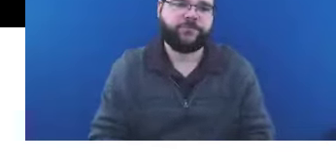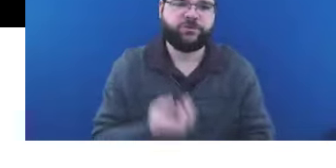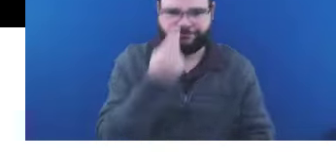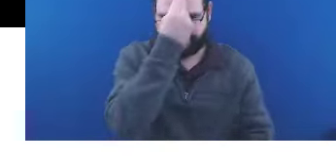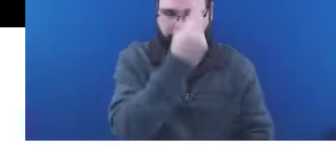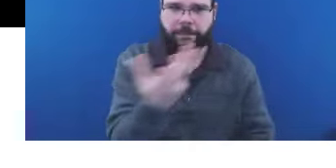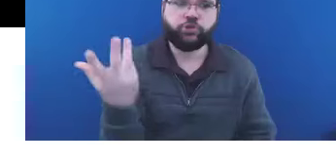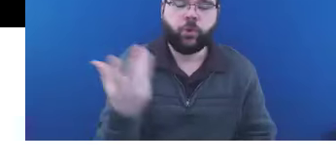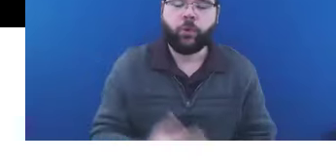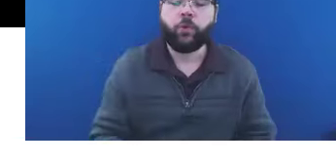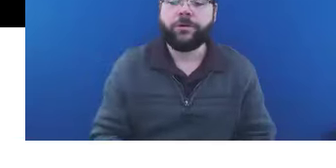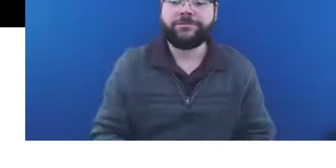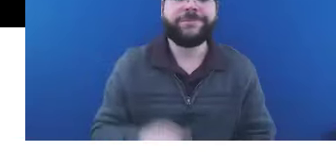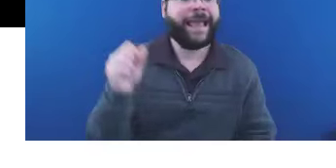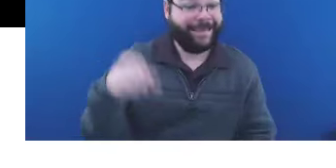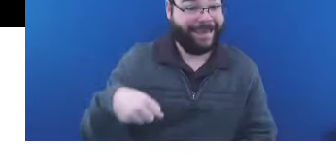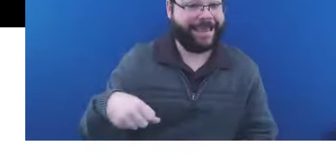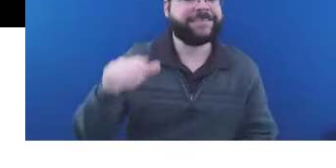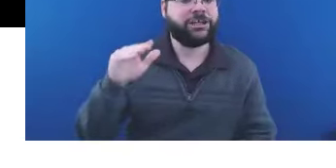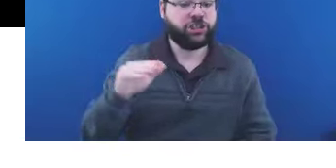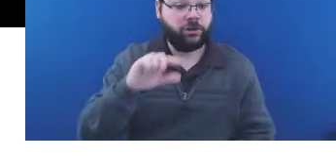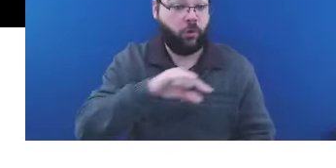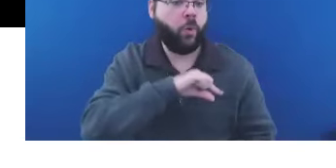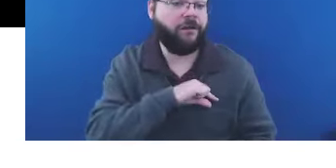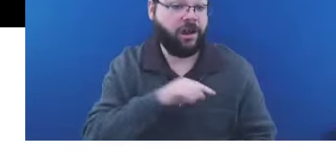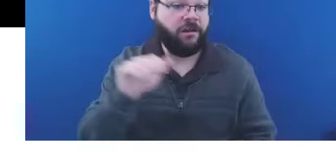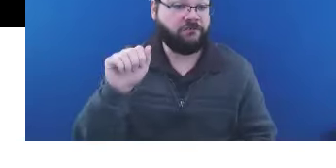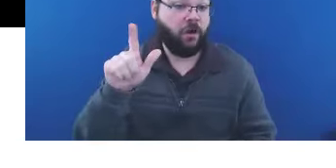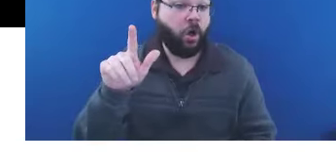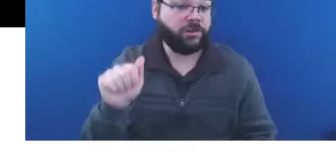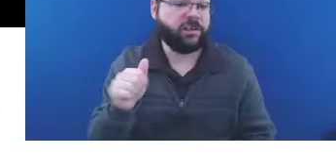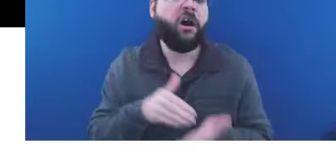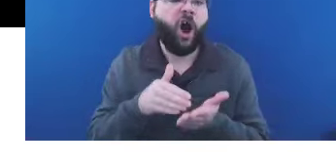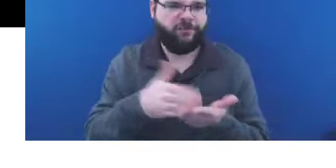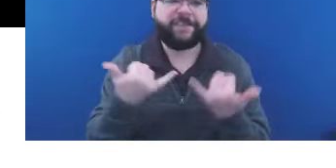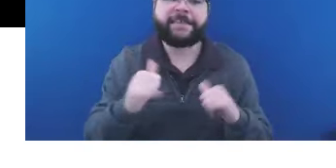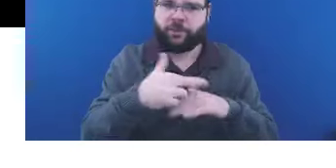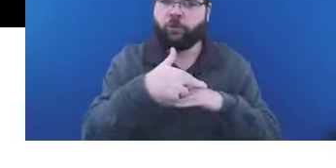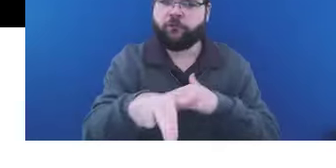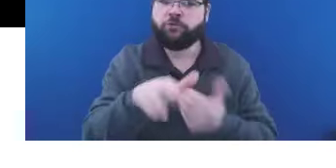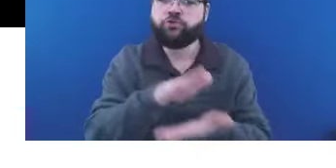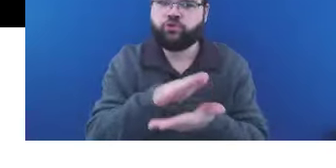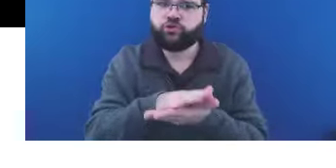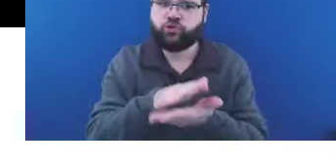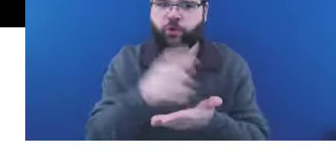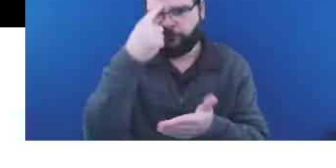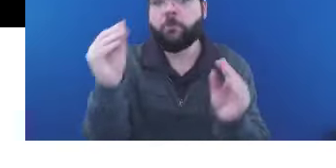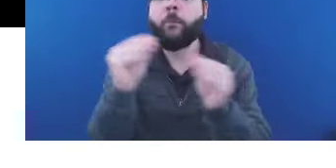that even though a child does qualify for Alta, they are often referred to the school district for extra